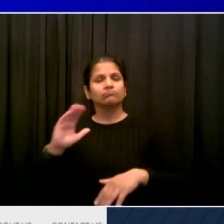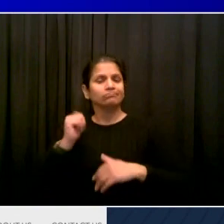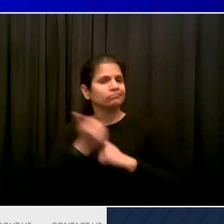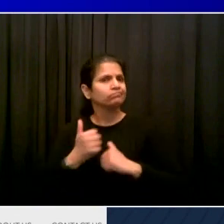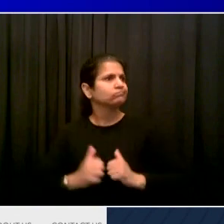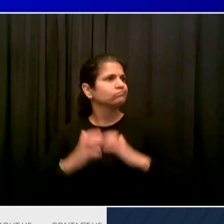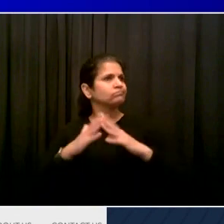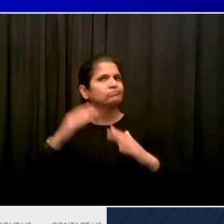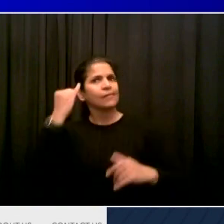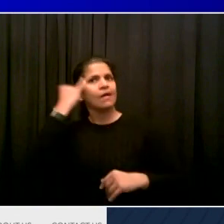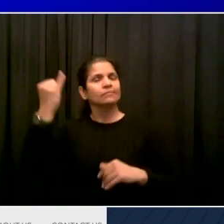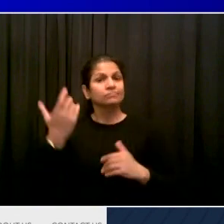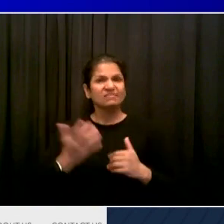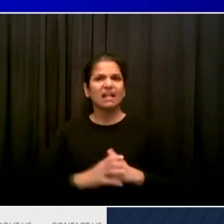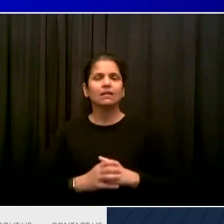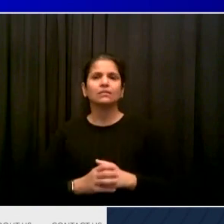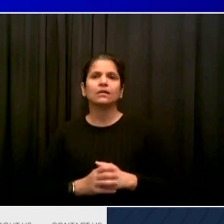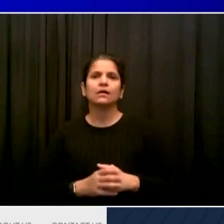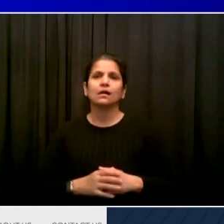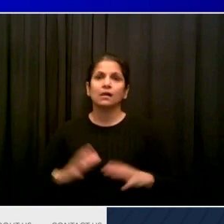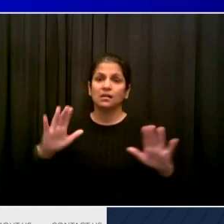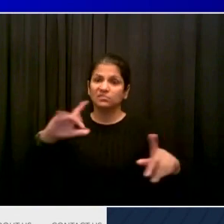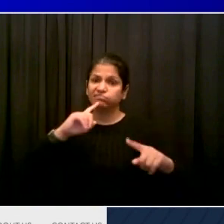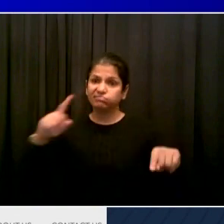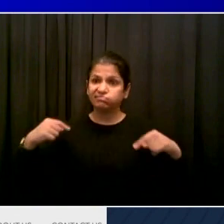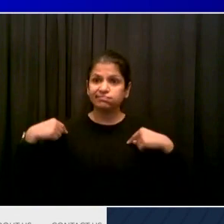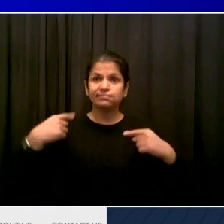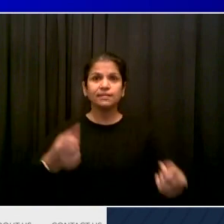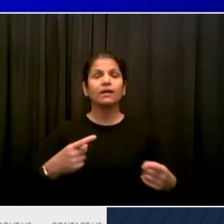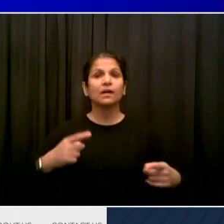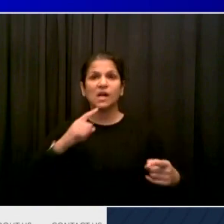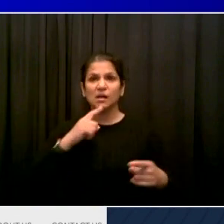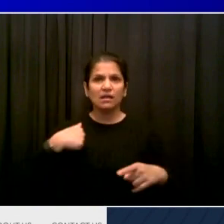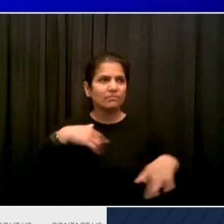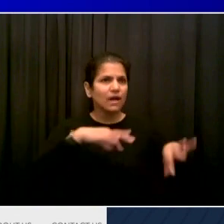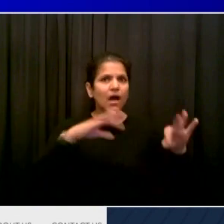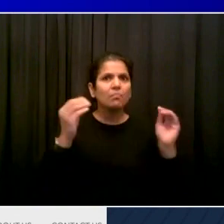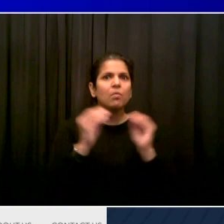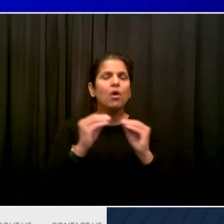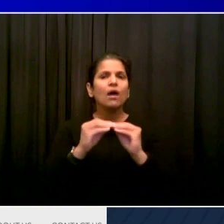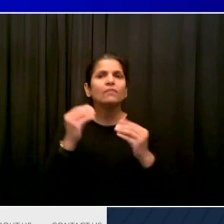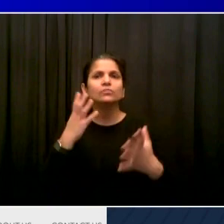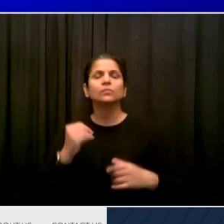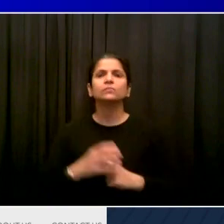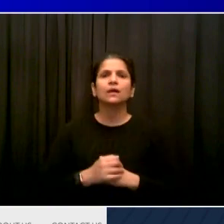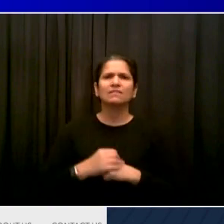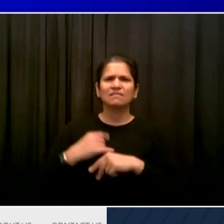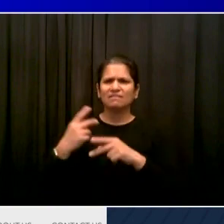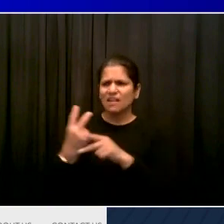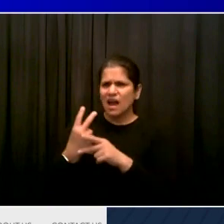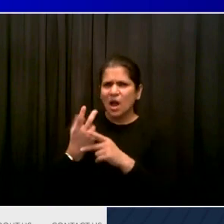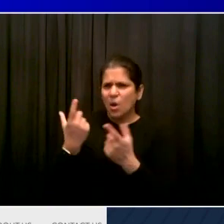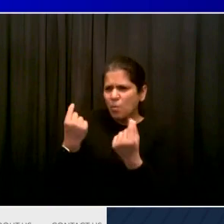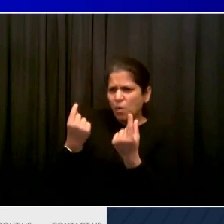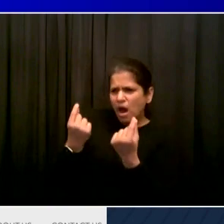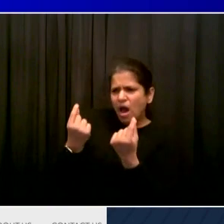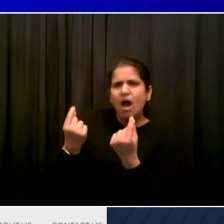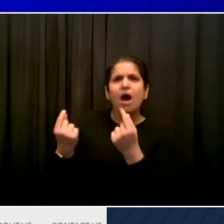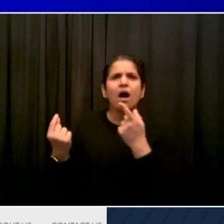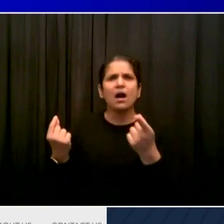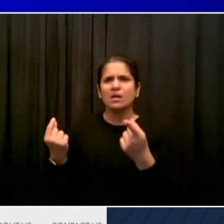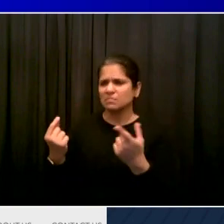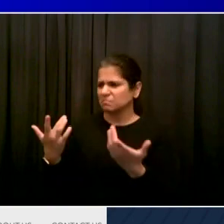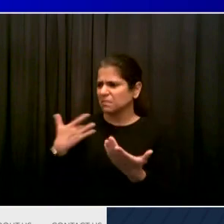with advocates in the field of long COVID, many of whom are patients themselves, as well as other local stakeholders in this area. But we recognize that this